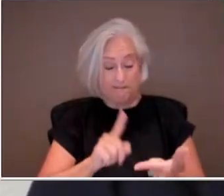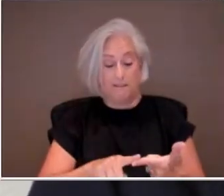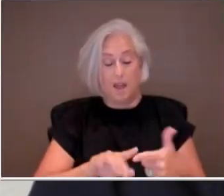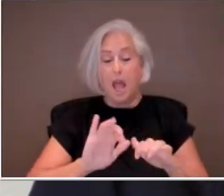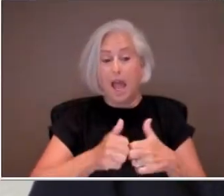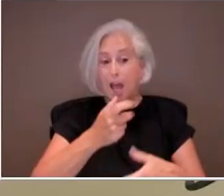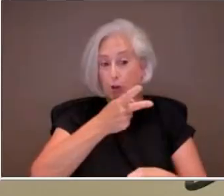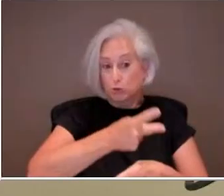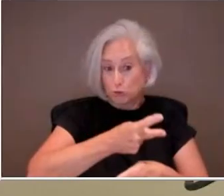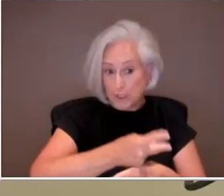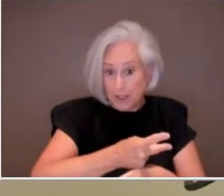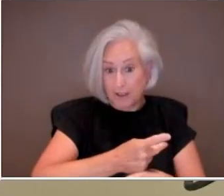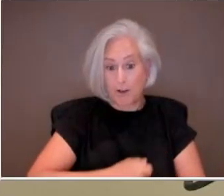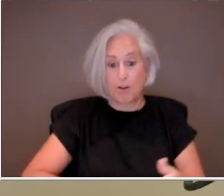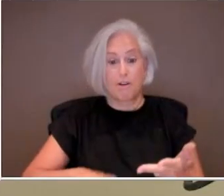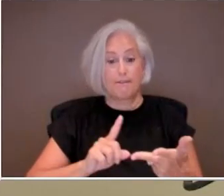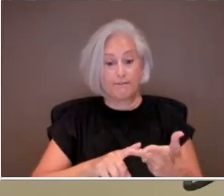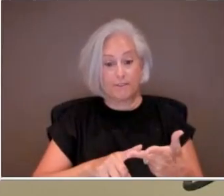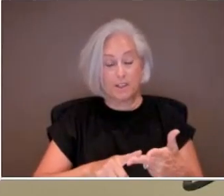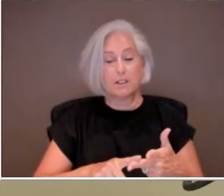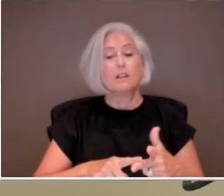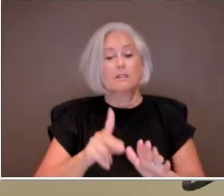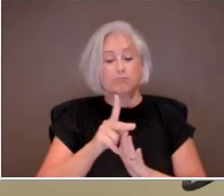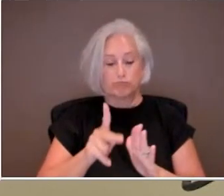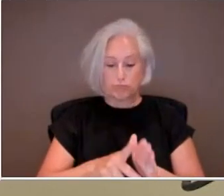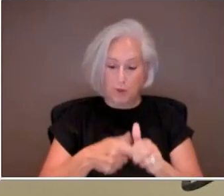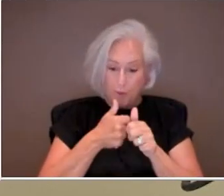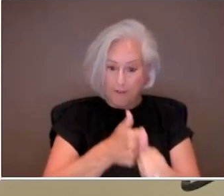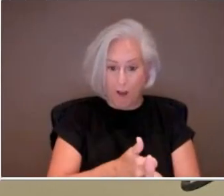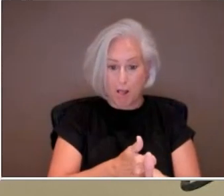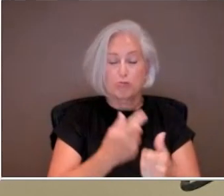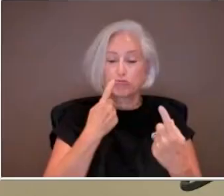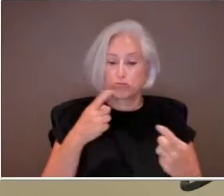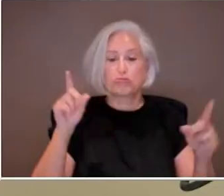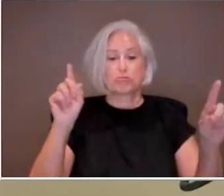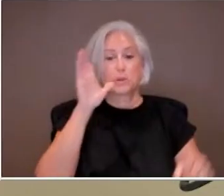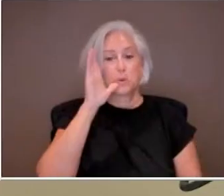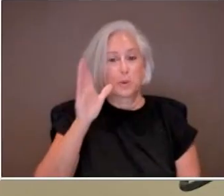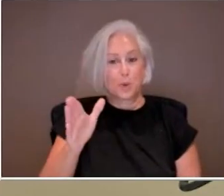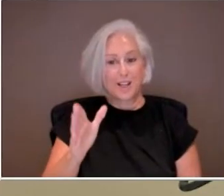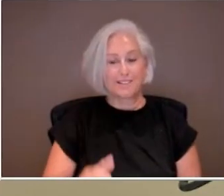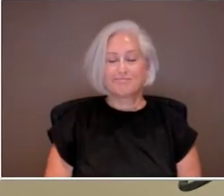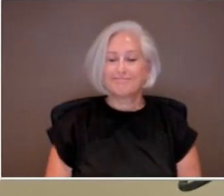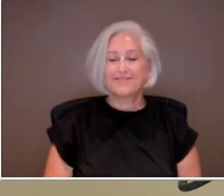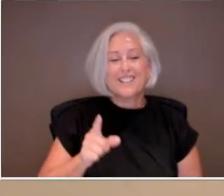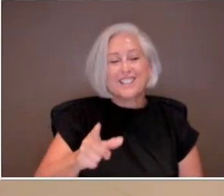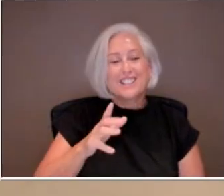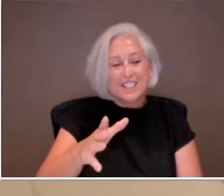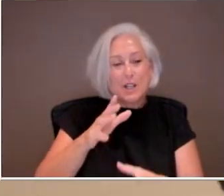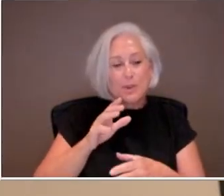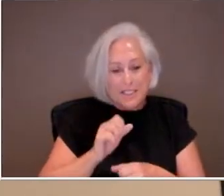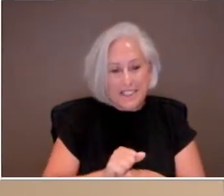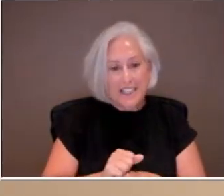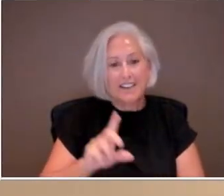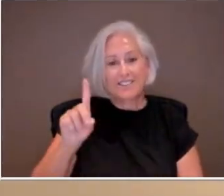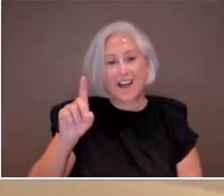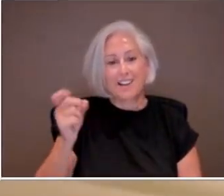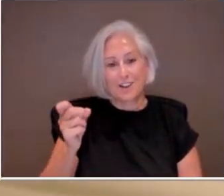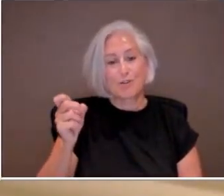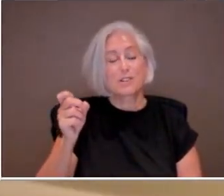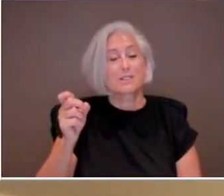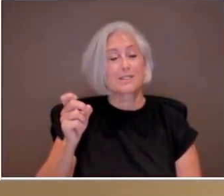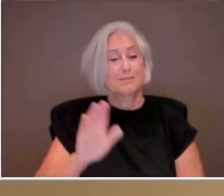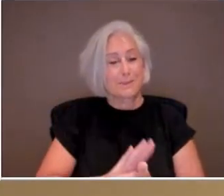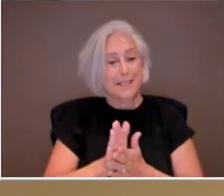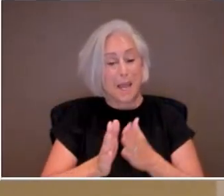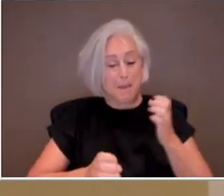are successful. Jennifer, who handled her diagnosis like a champ, got emotional though when she and her husband Andy,